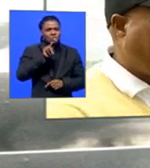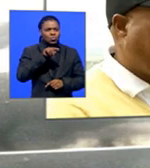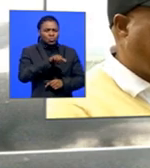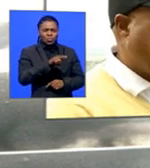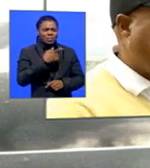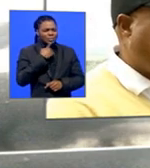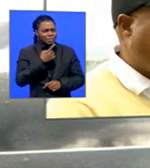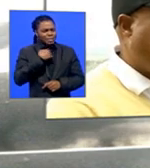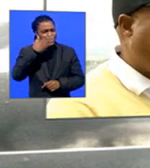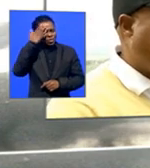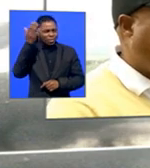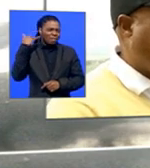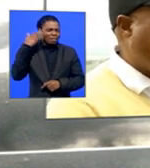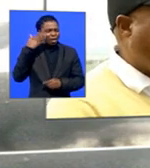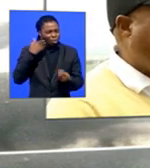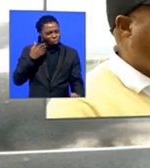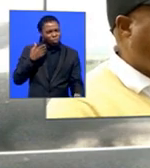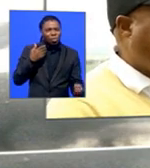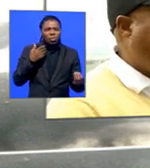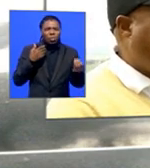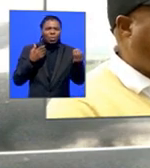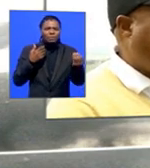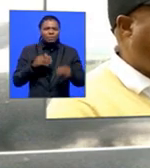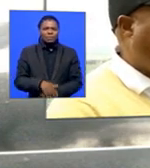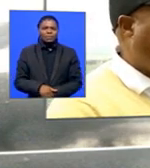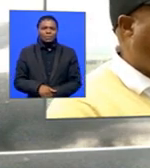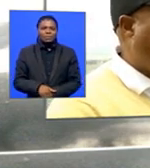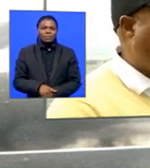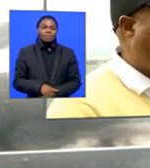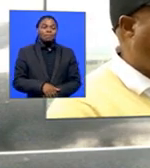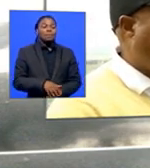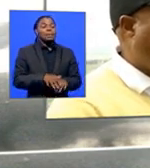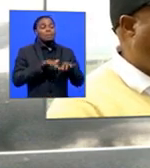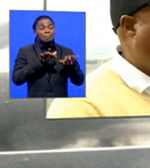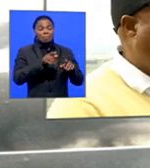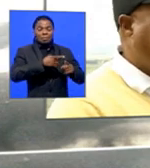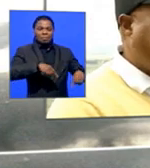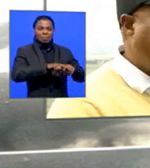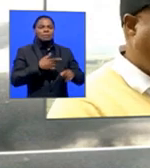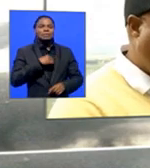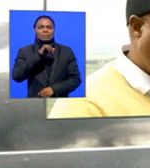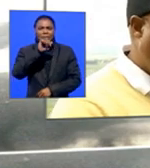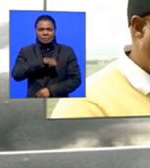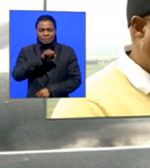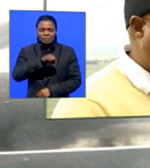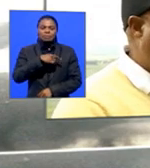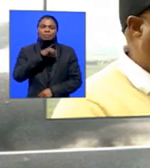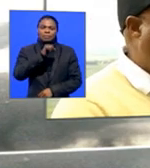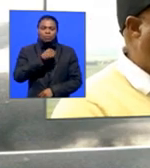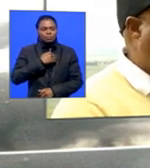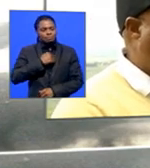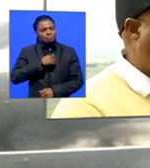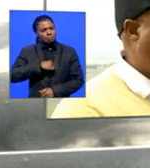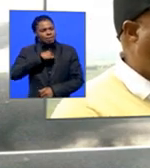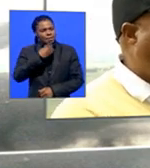ngakumbi ngoba bamaze seyinkwenkwanyana. Abantu balapha banalo ilunda, kufuneka babe nalo